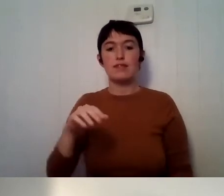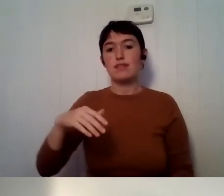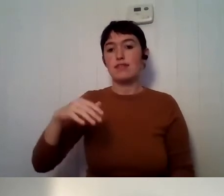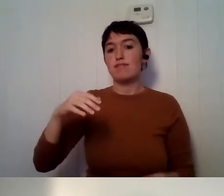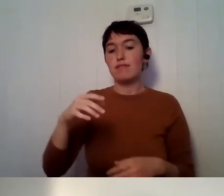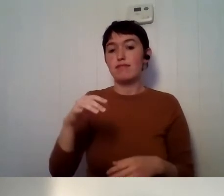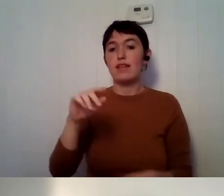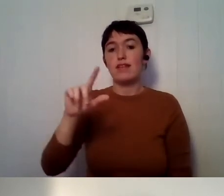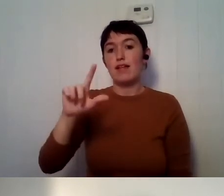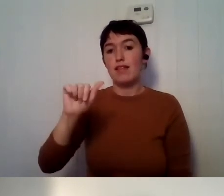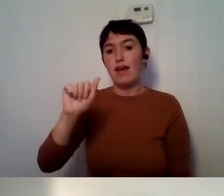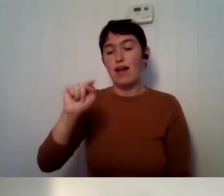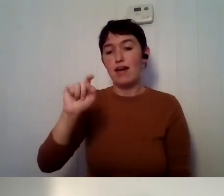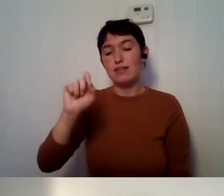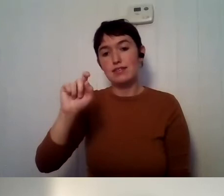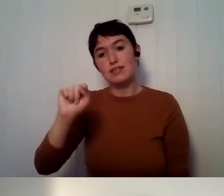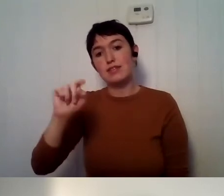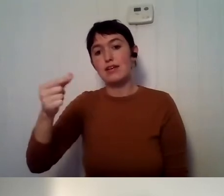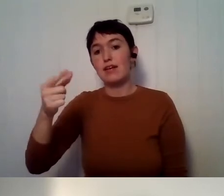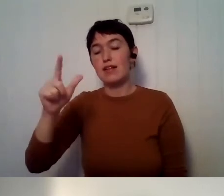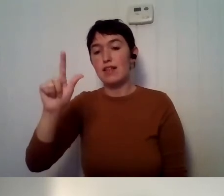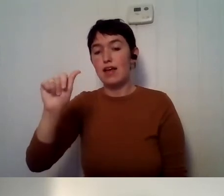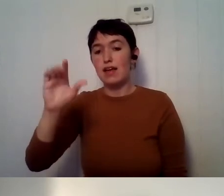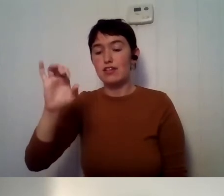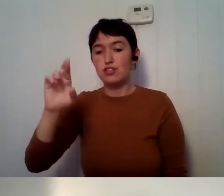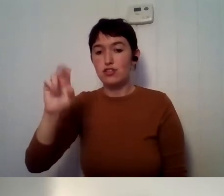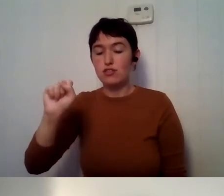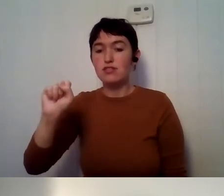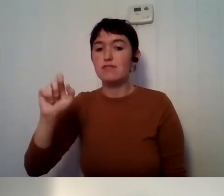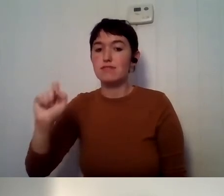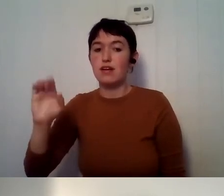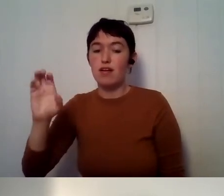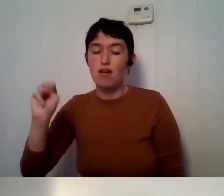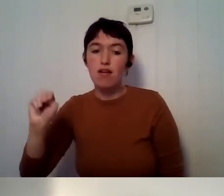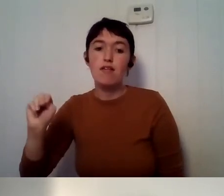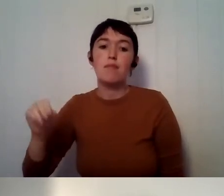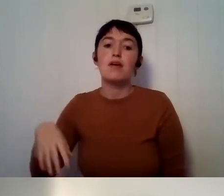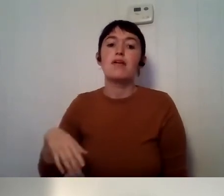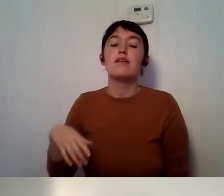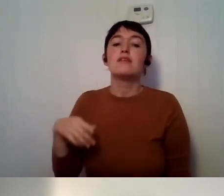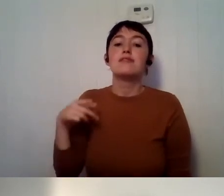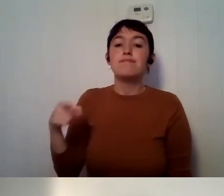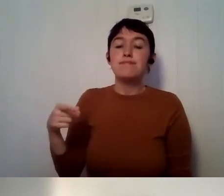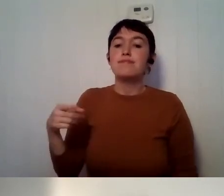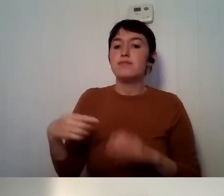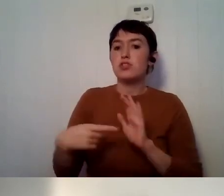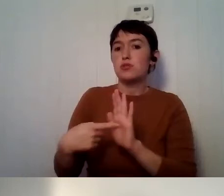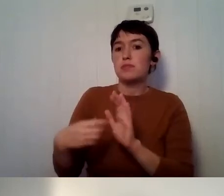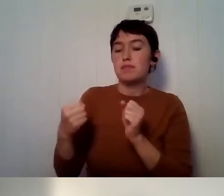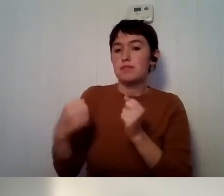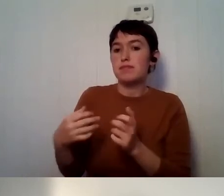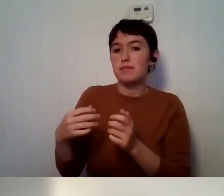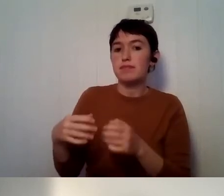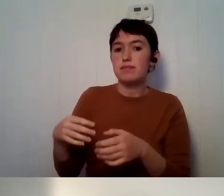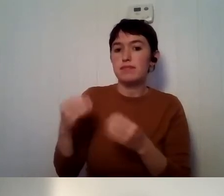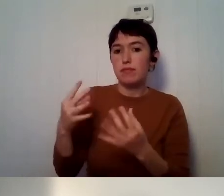science in there. It's also got where the cinemas, as the cinemas are opening up to the film, or you can go to IMAX.com and